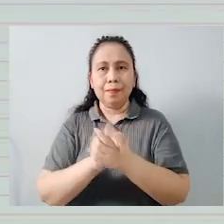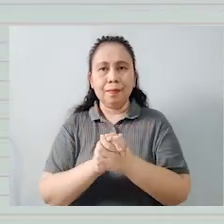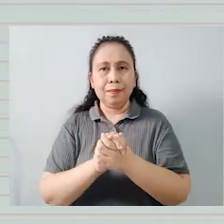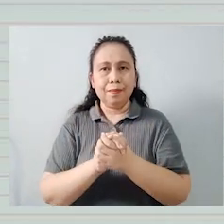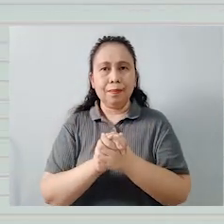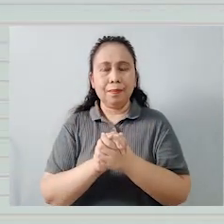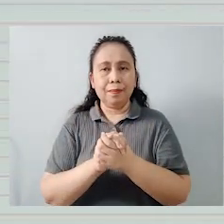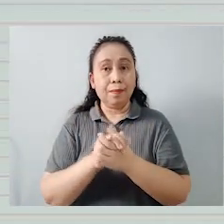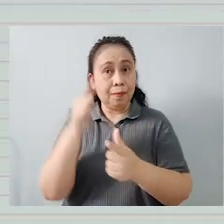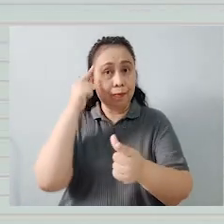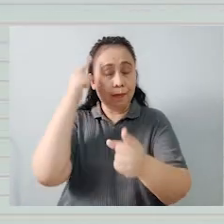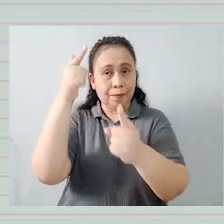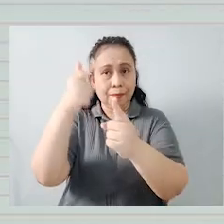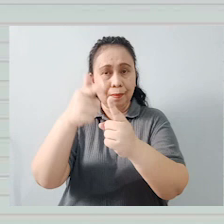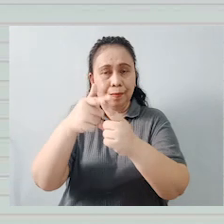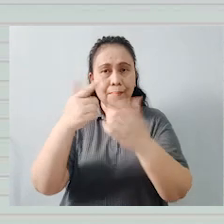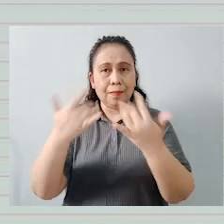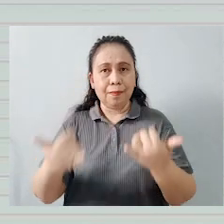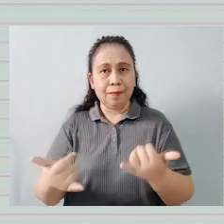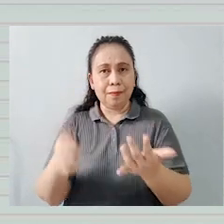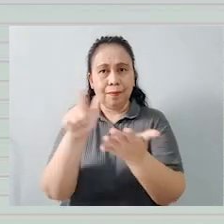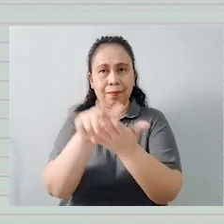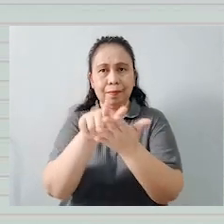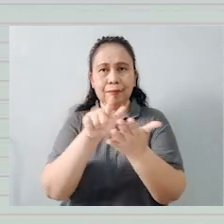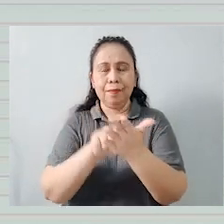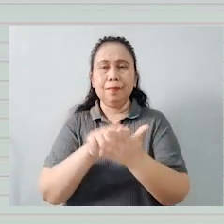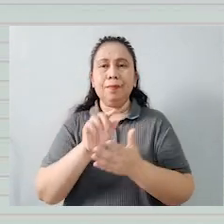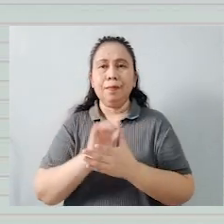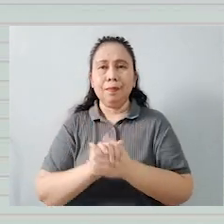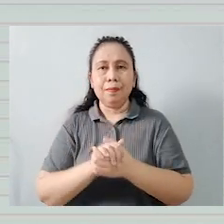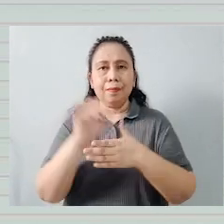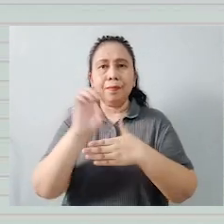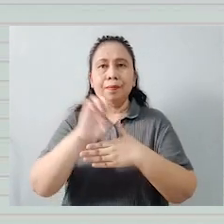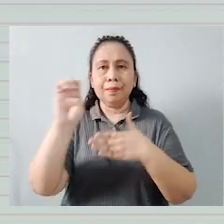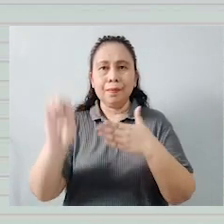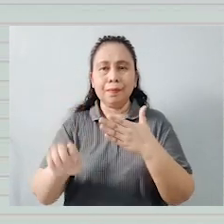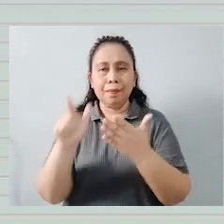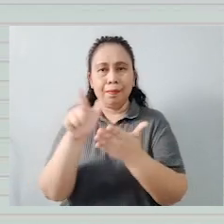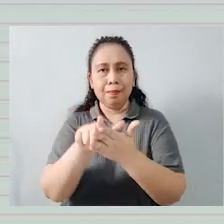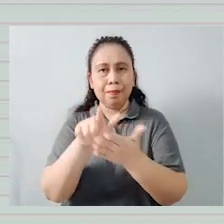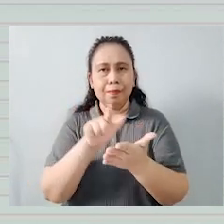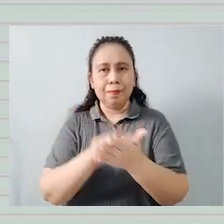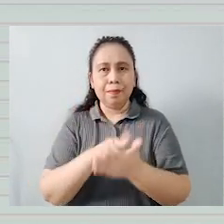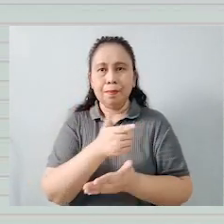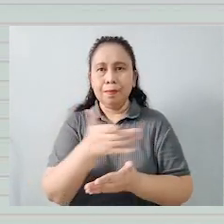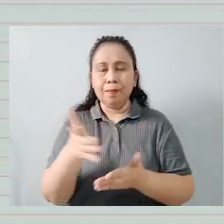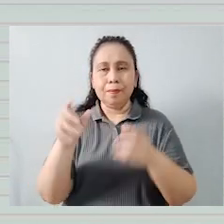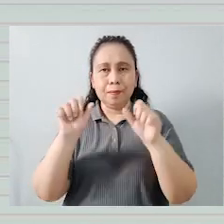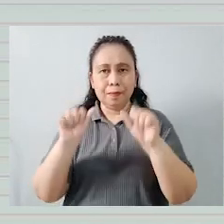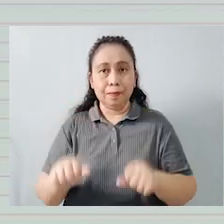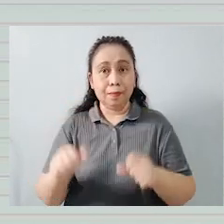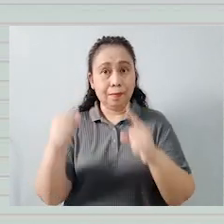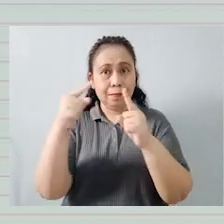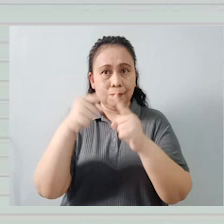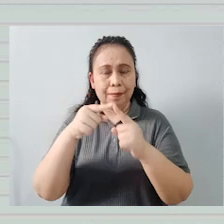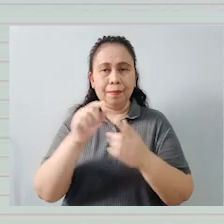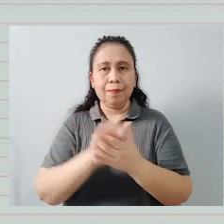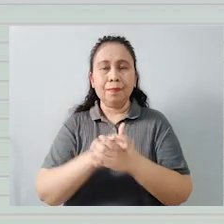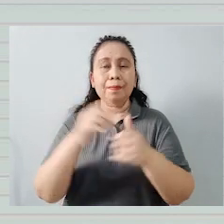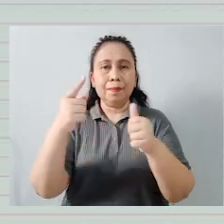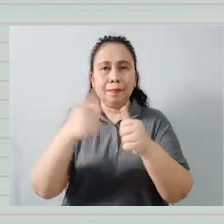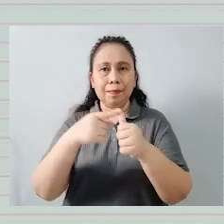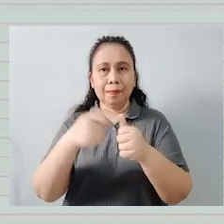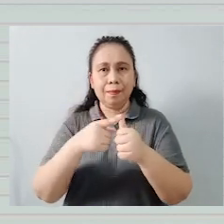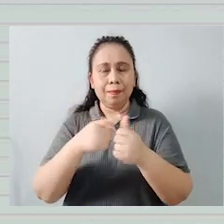are the objectives of today's lesson. At the end of the lesson, you would be able to,